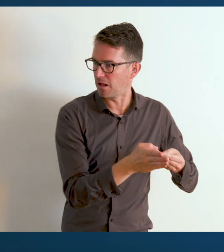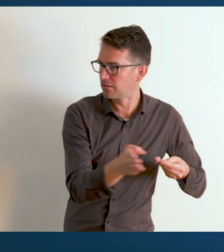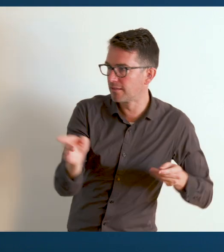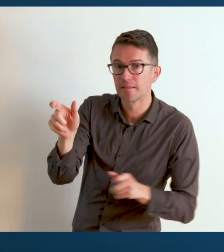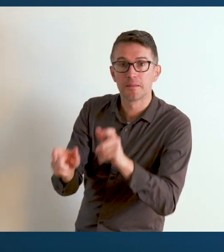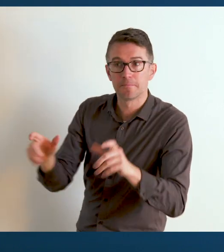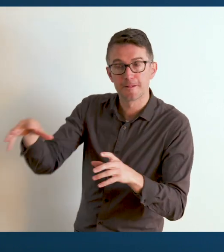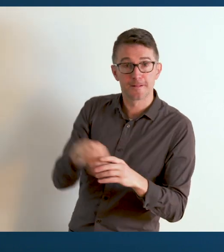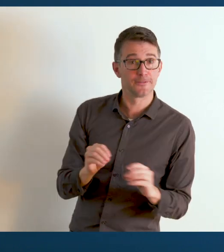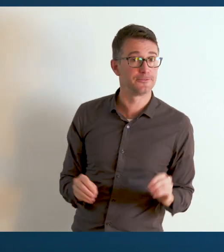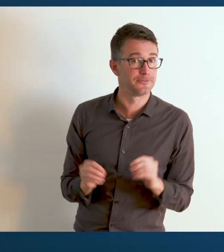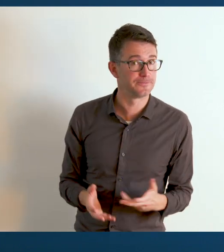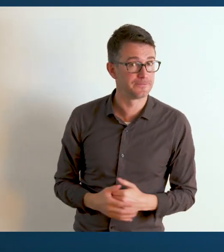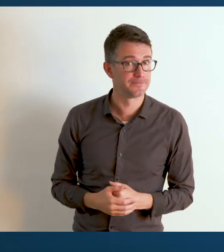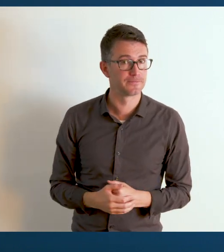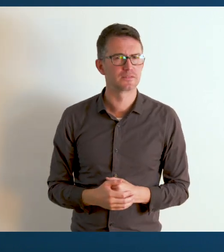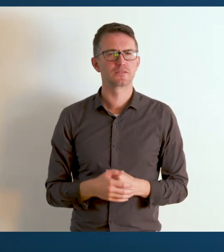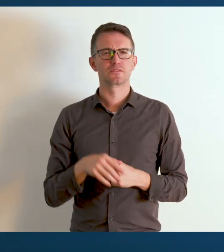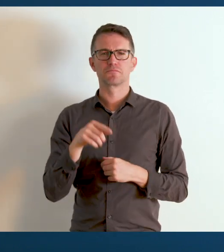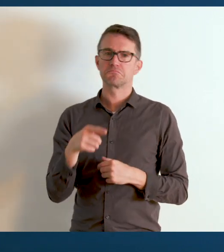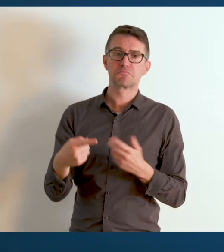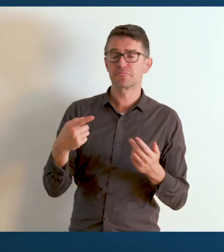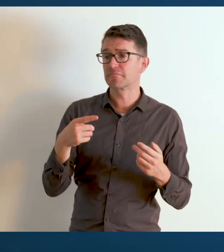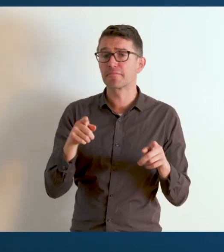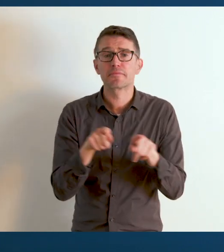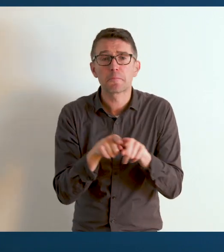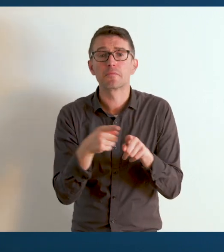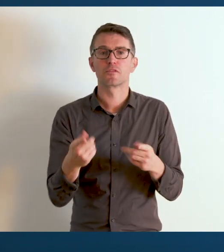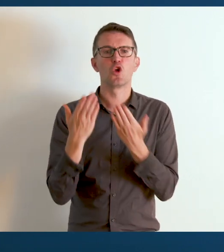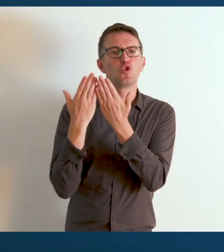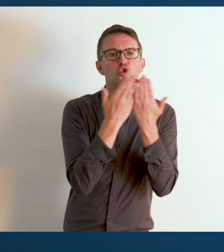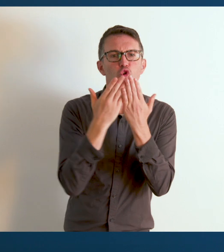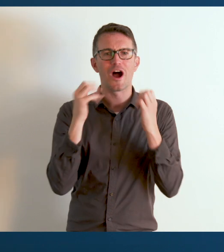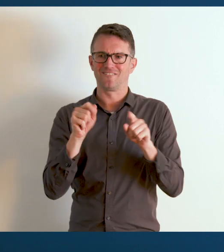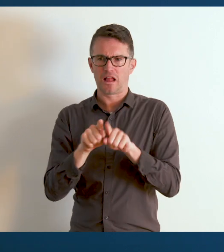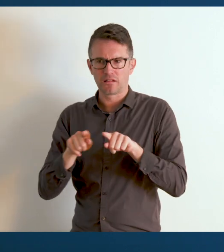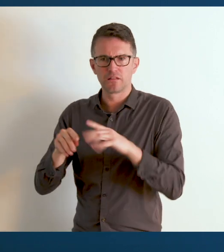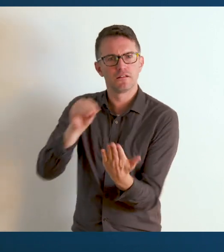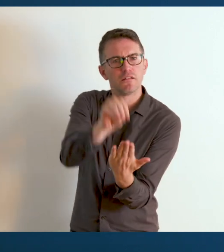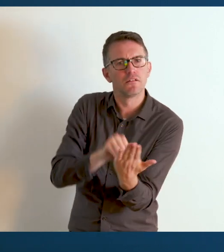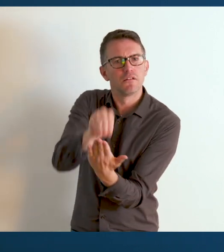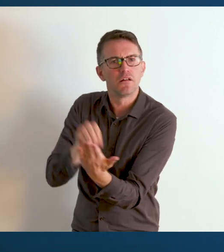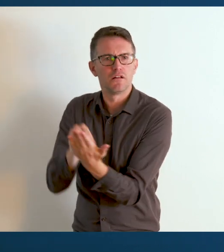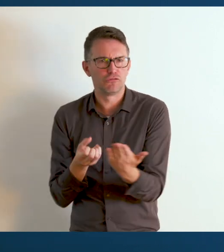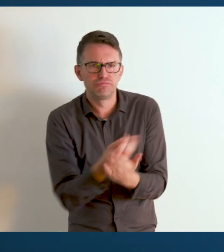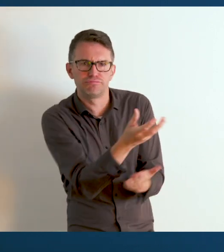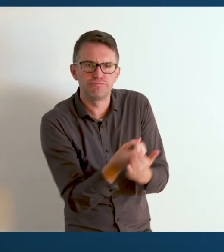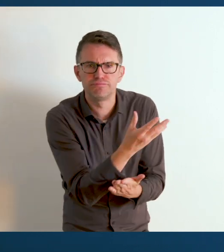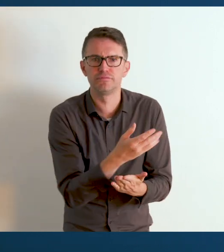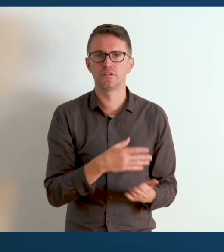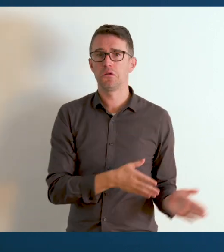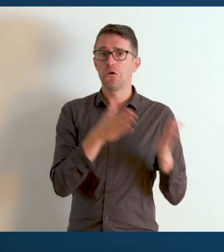There's less than universal reporting by schools, by health centers. It depends on the